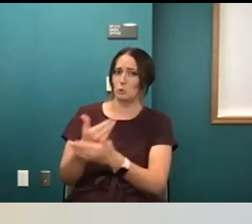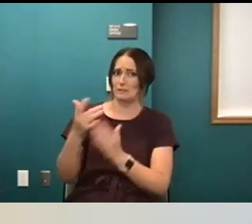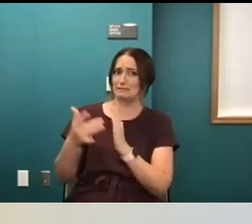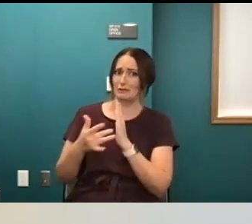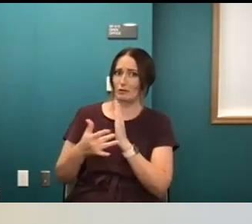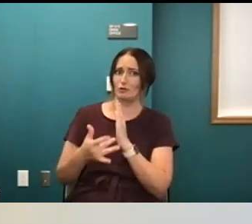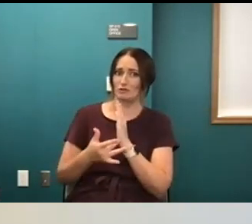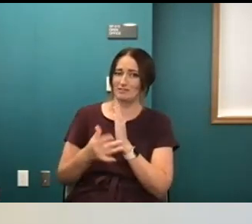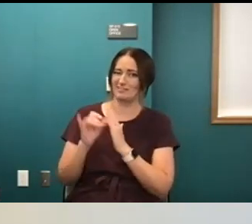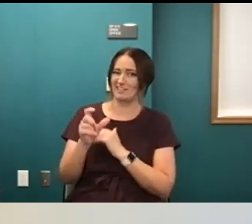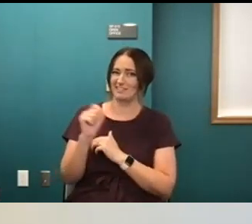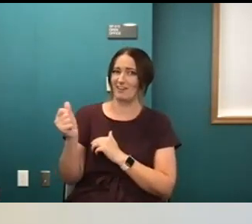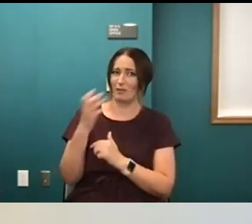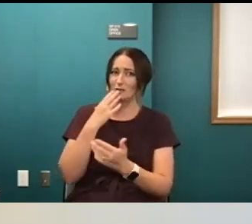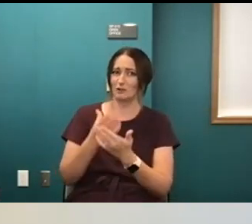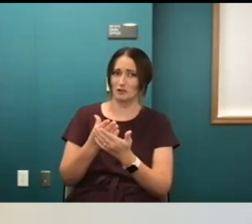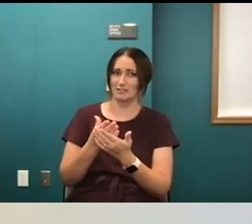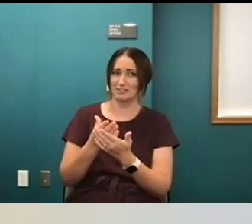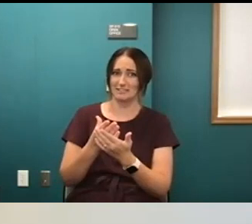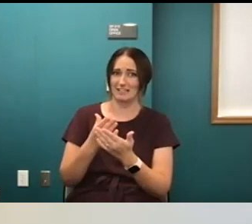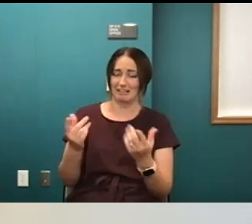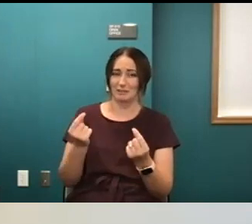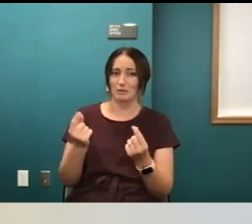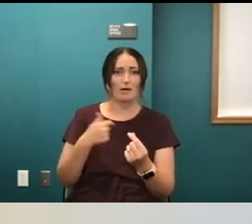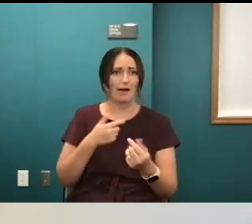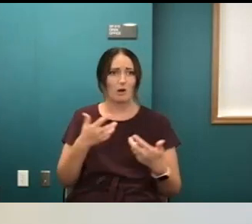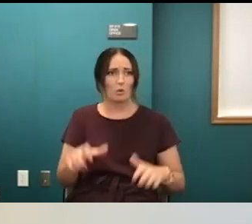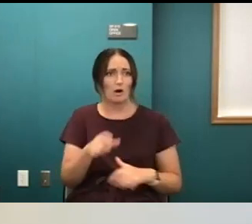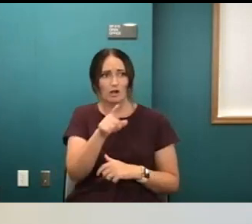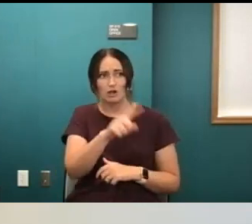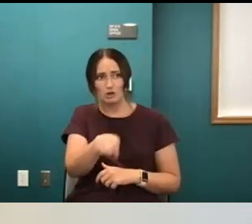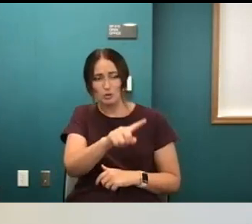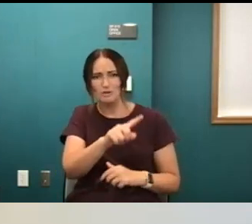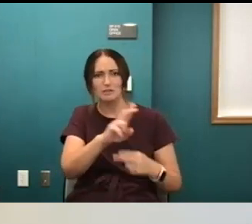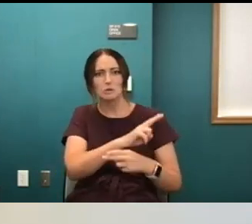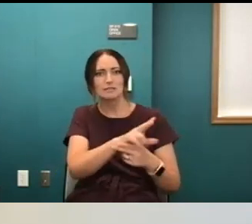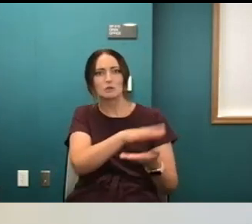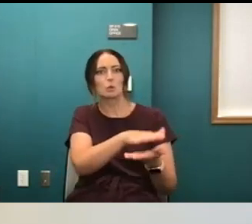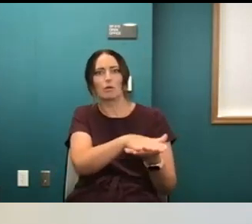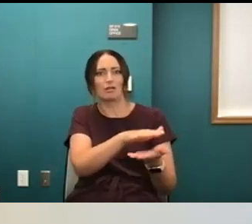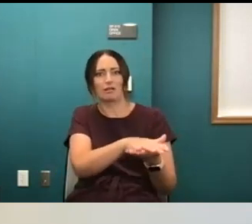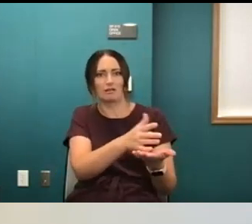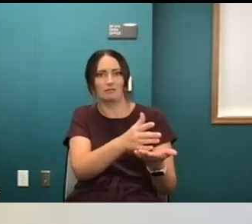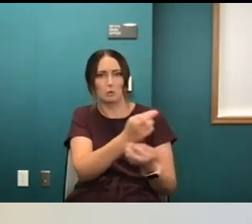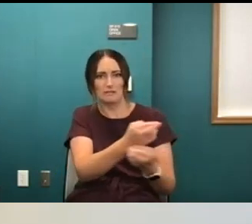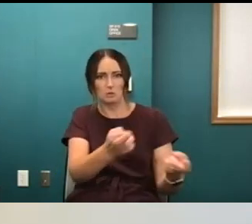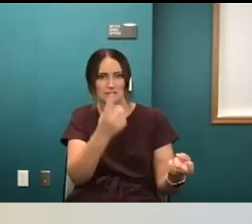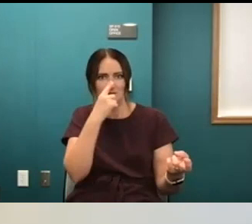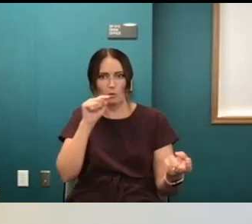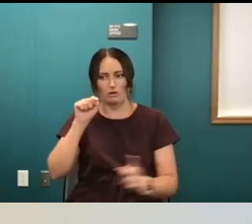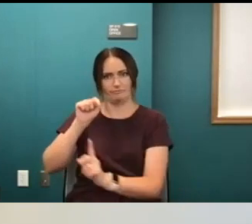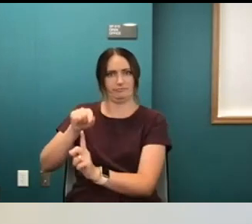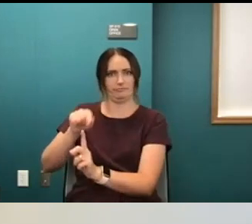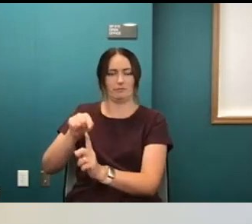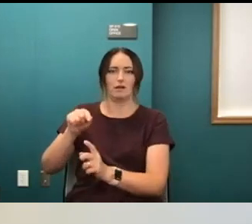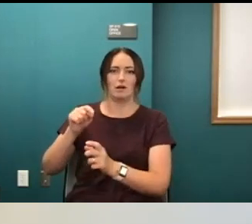another great step. We don't want you guys to have to use your school stash of things to fix a